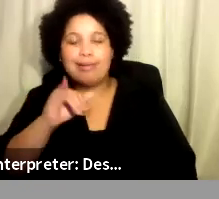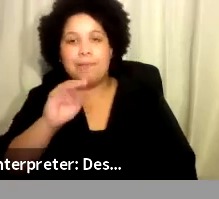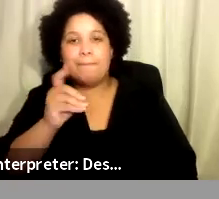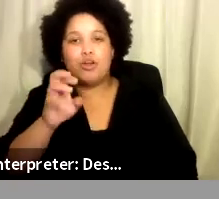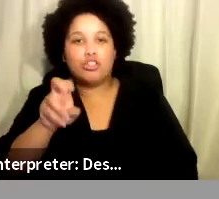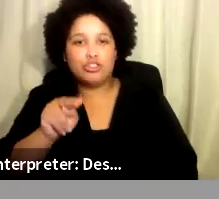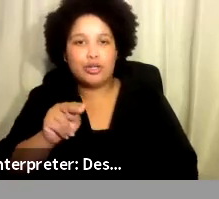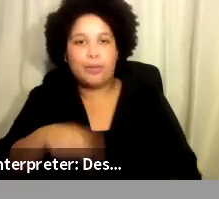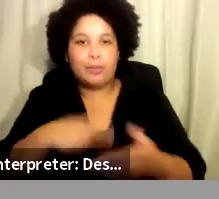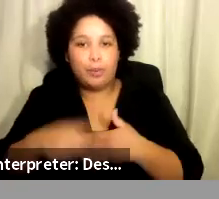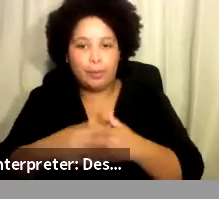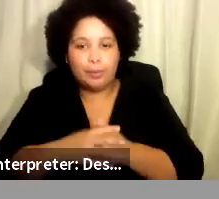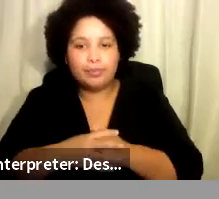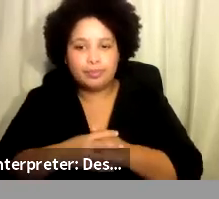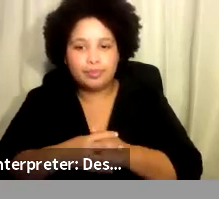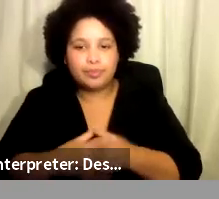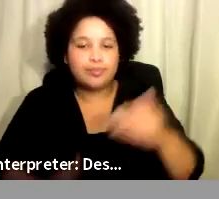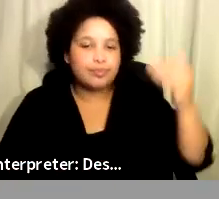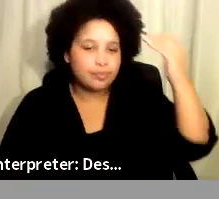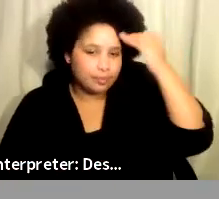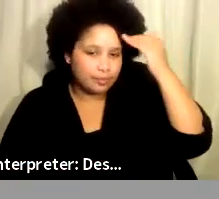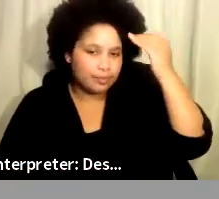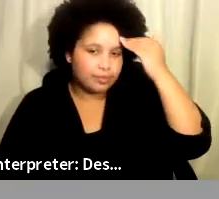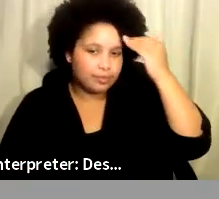And I know that there's going to be questions about the income